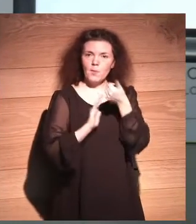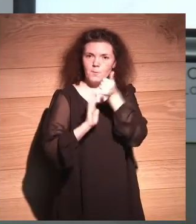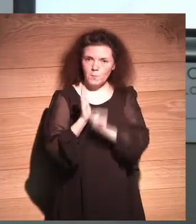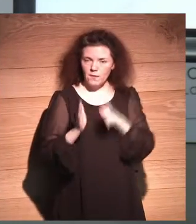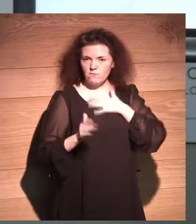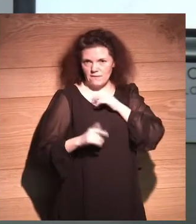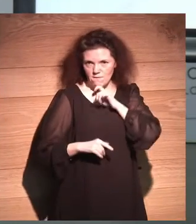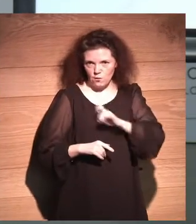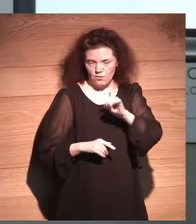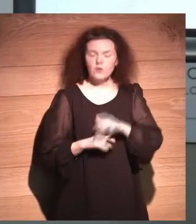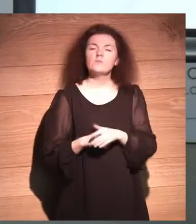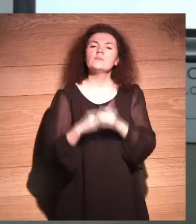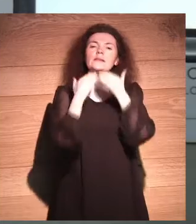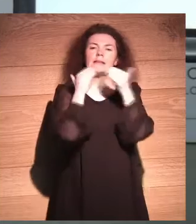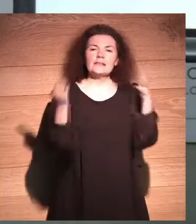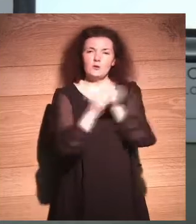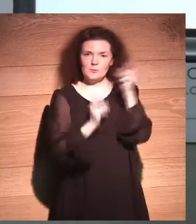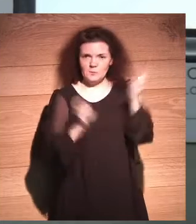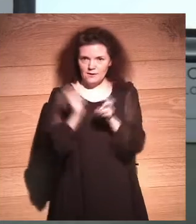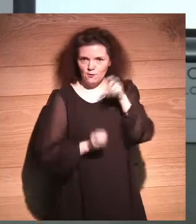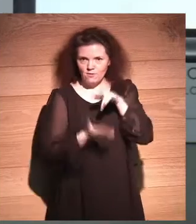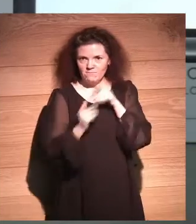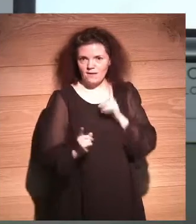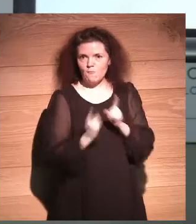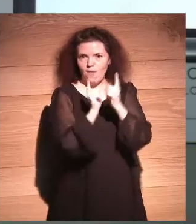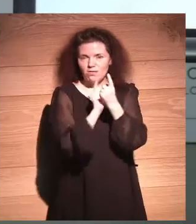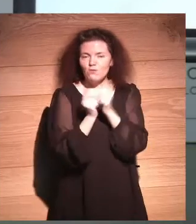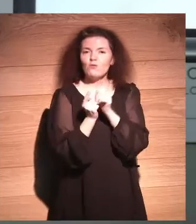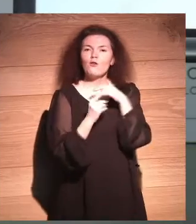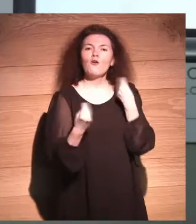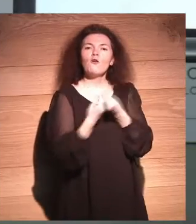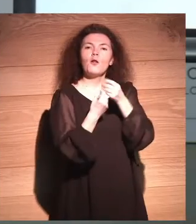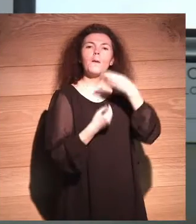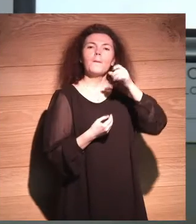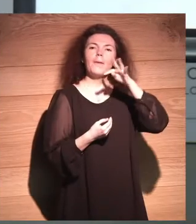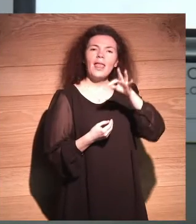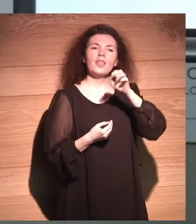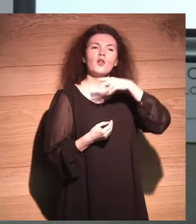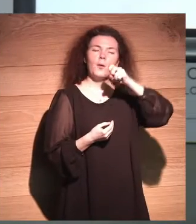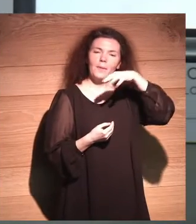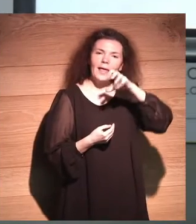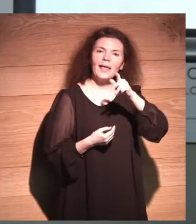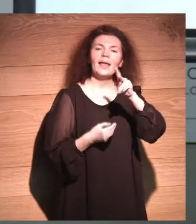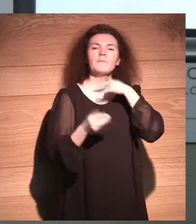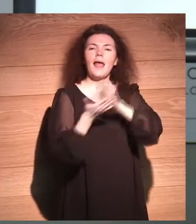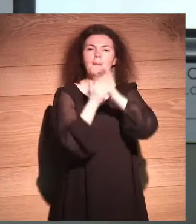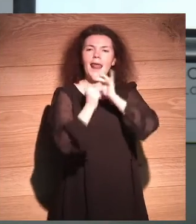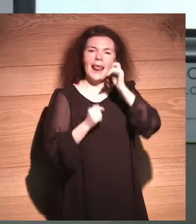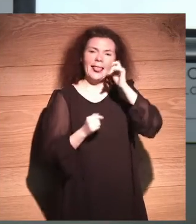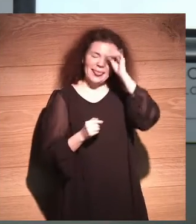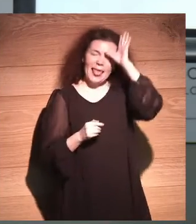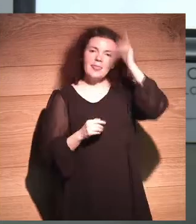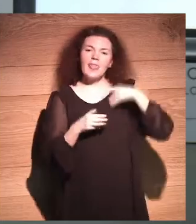work on the programming team and the foundation. Thank you very much to all of you for coming here today to this encounter with Beth